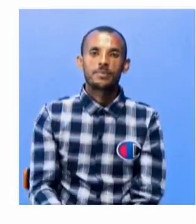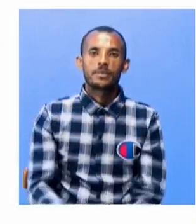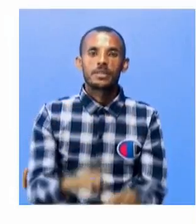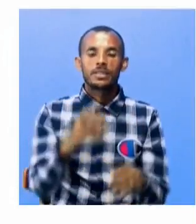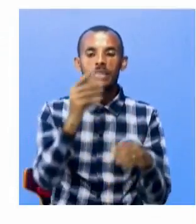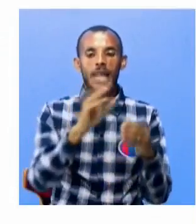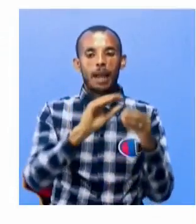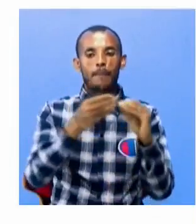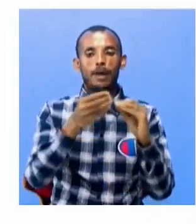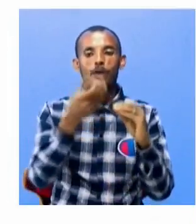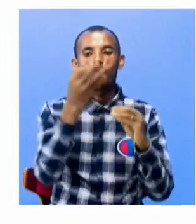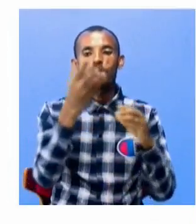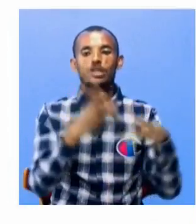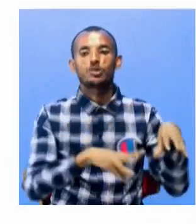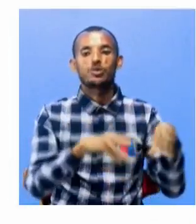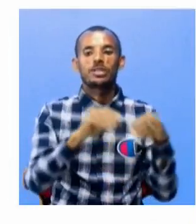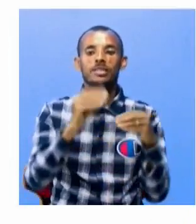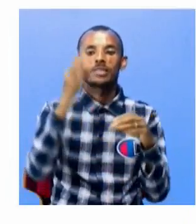in